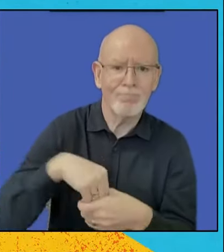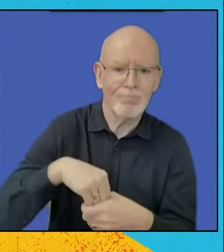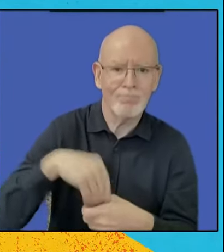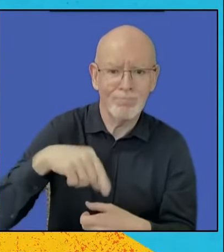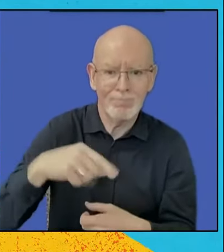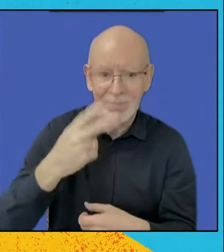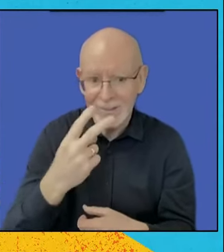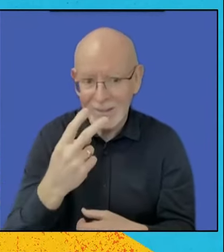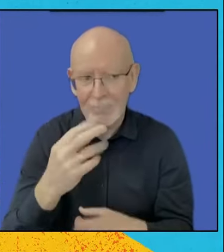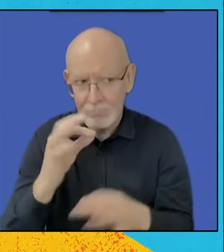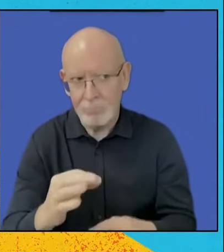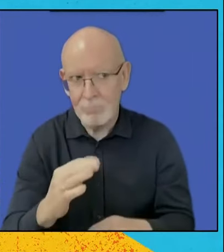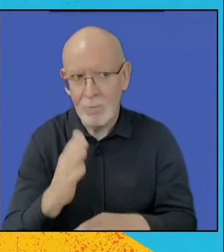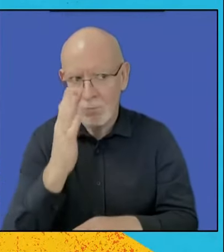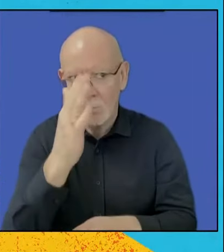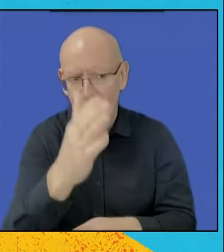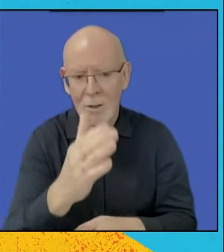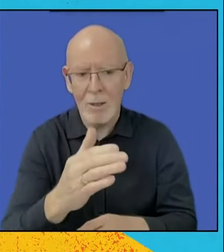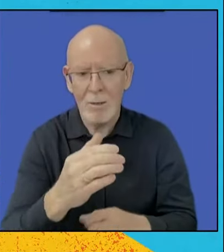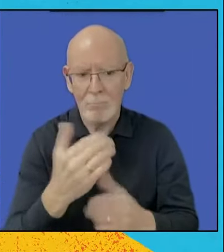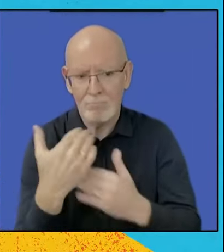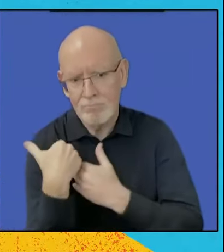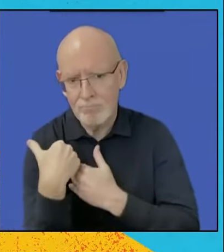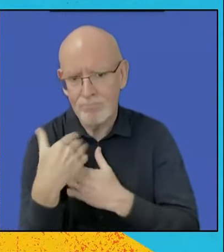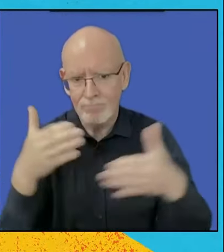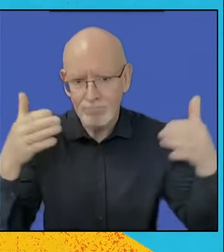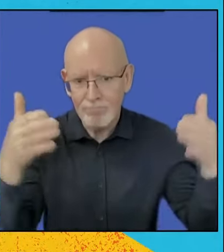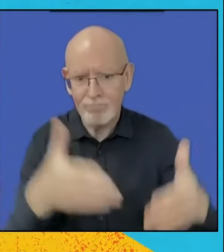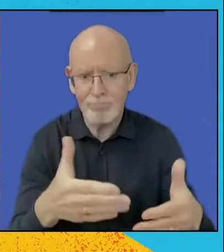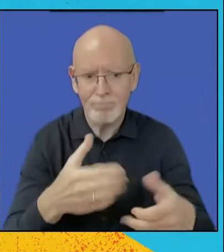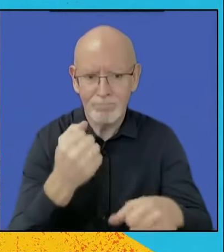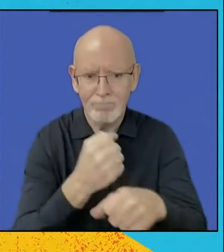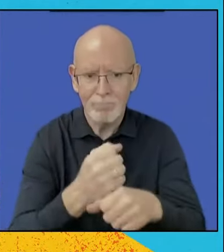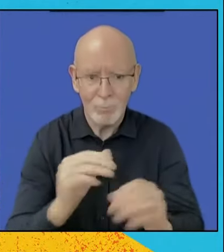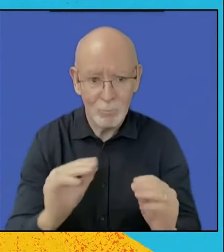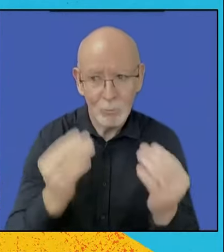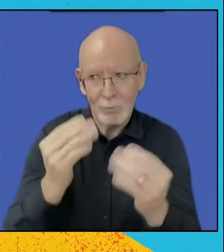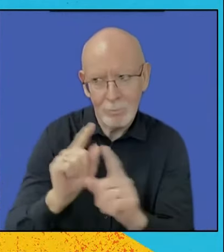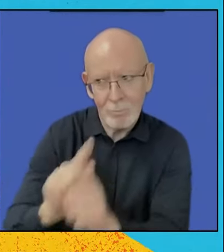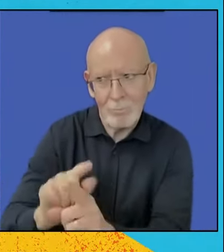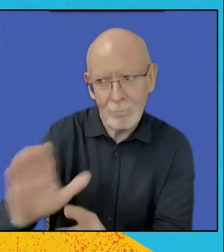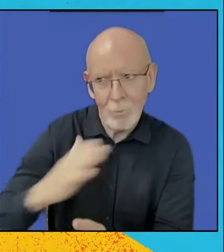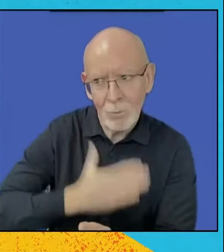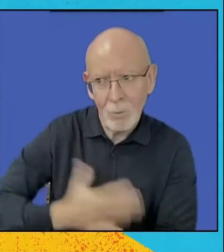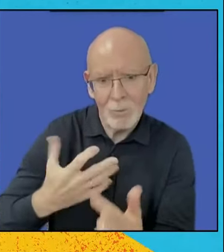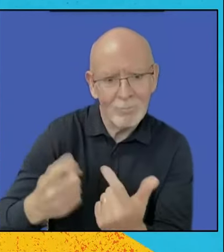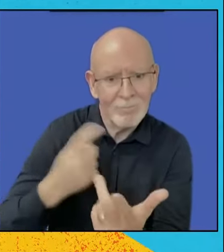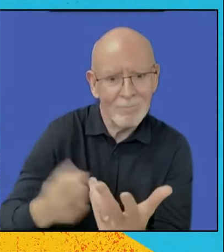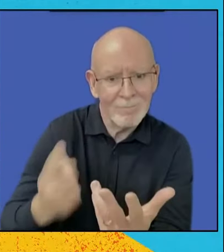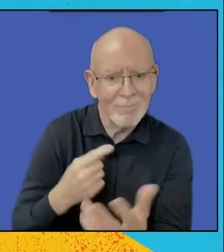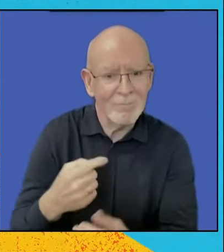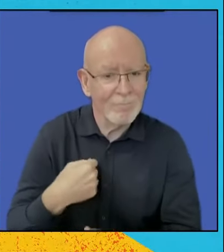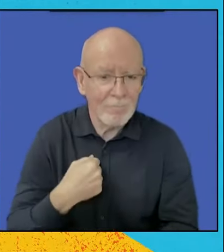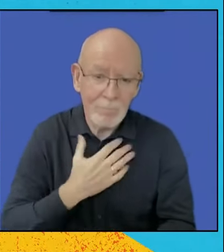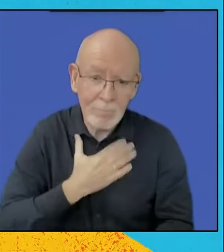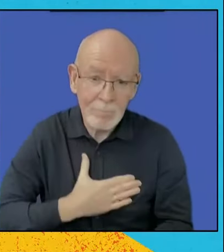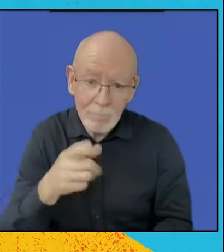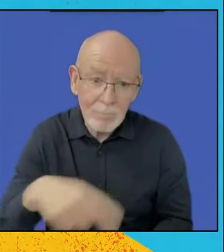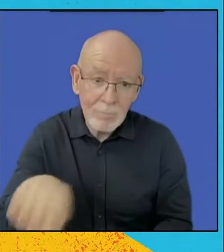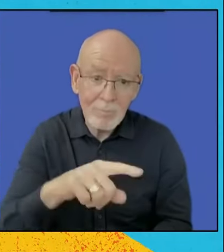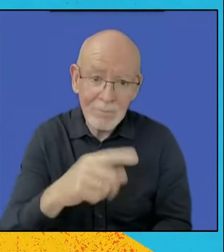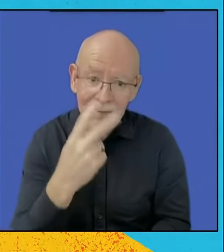and concerns of young people in all their diversity who might or might not be with us in this room. In